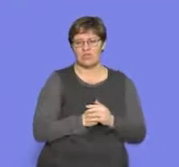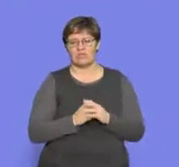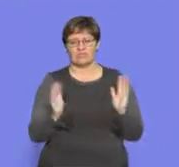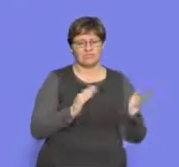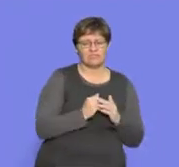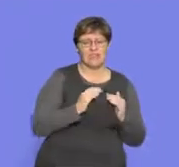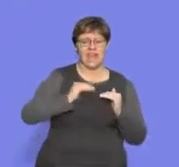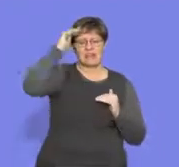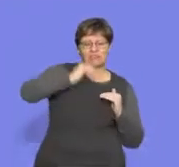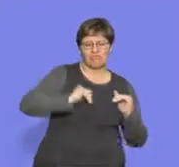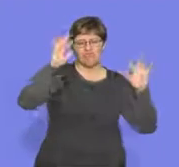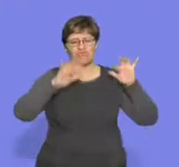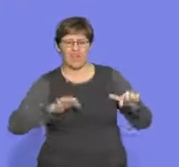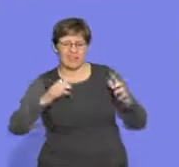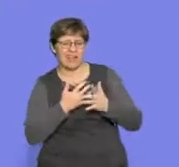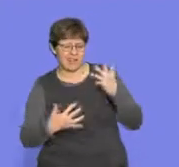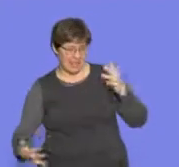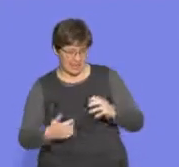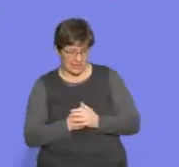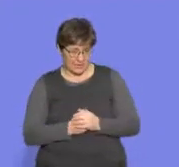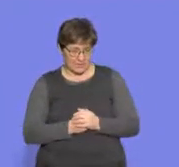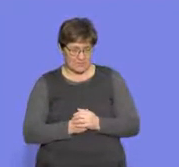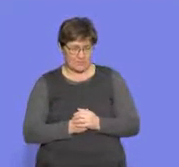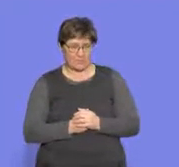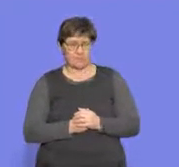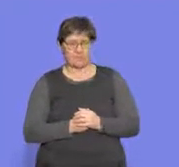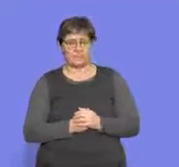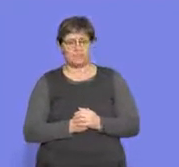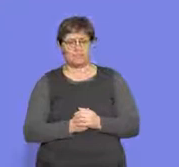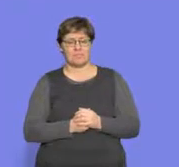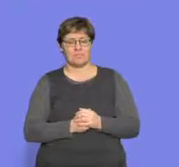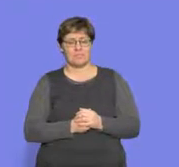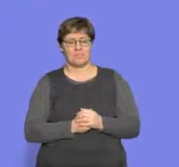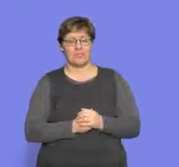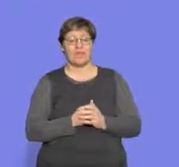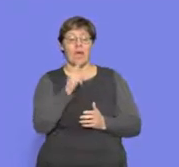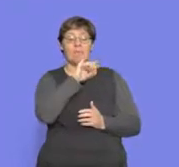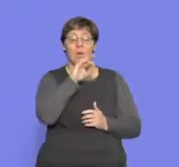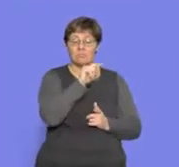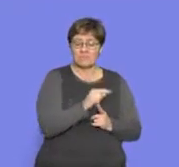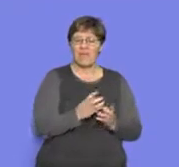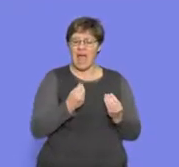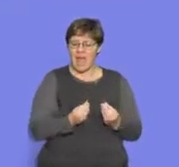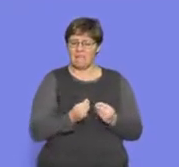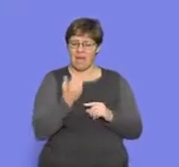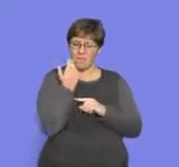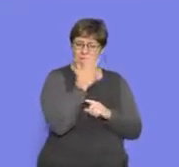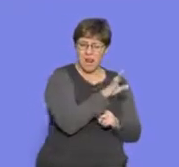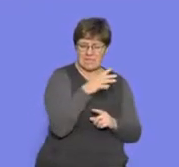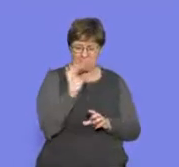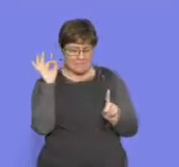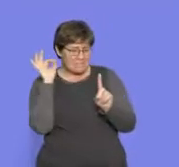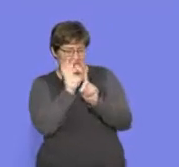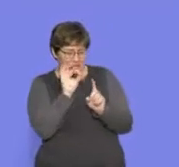temperature, altitude, rainfall. So these are your abiotic components. Biomes contain specific kinds of plants